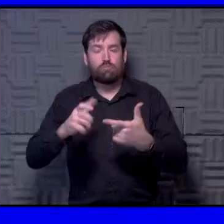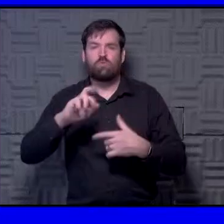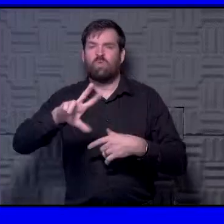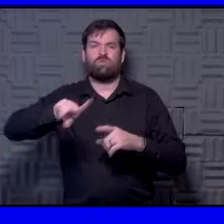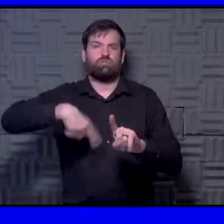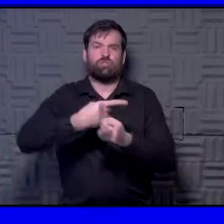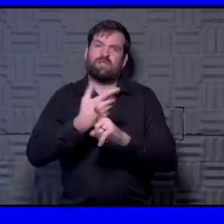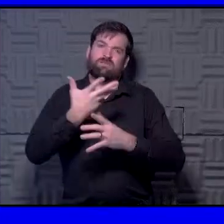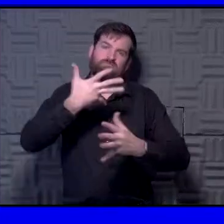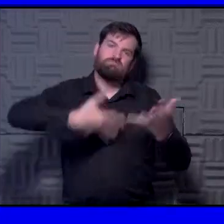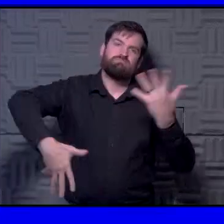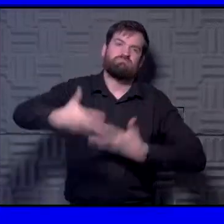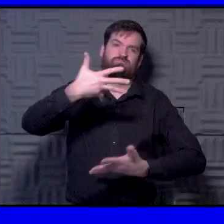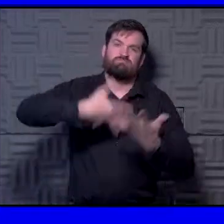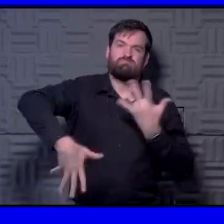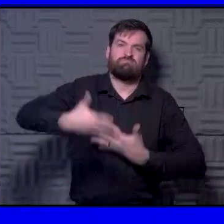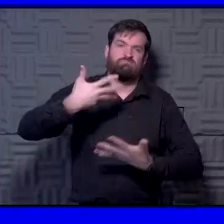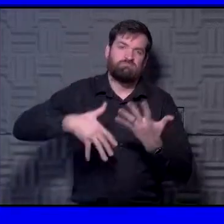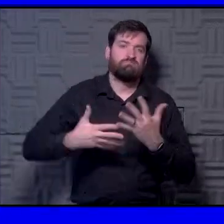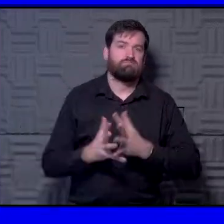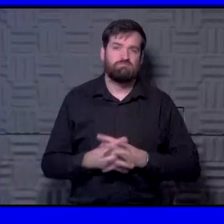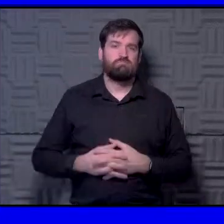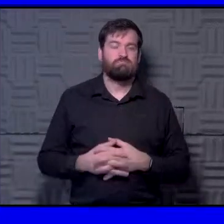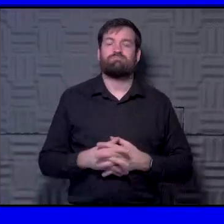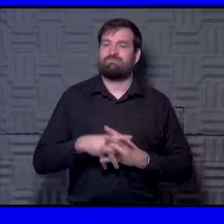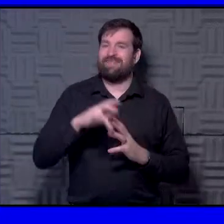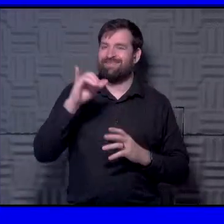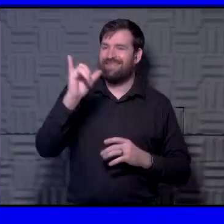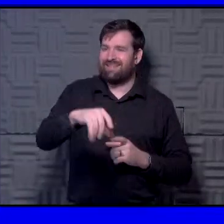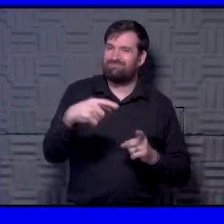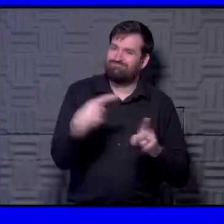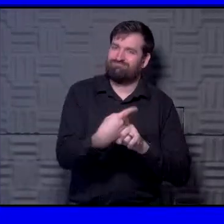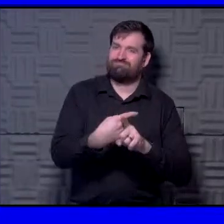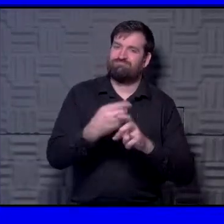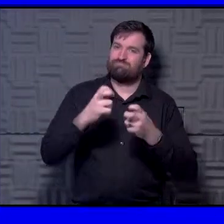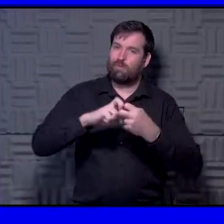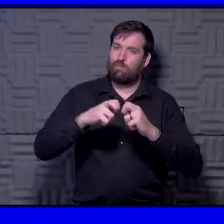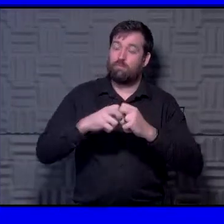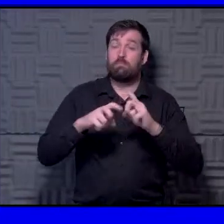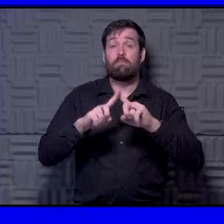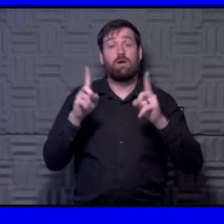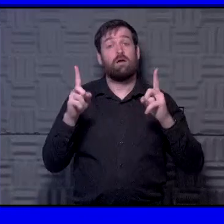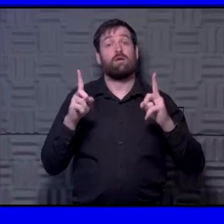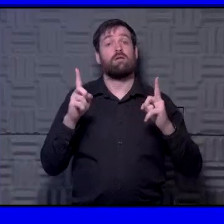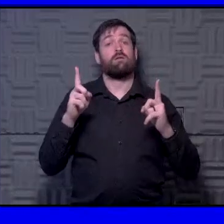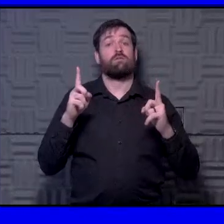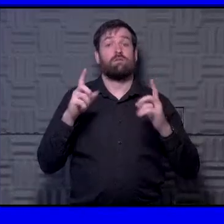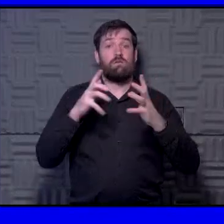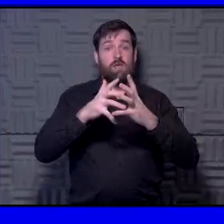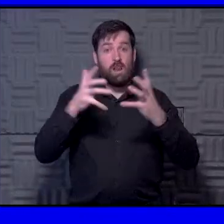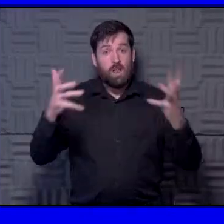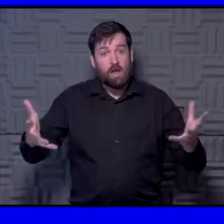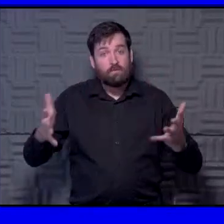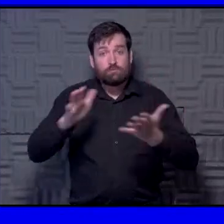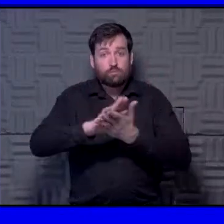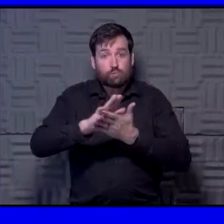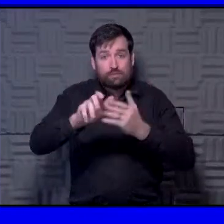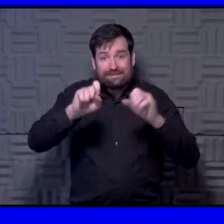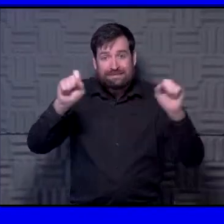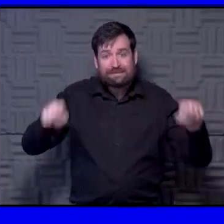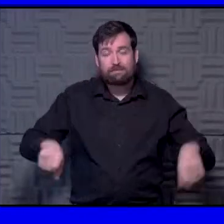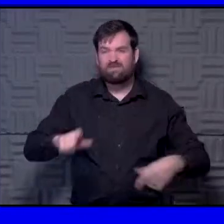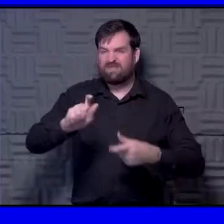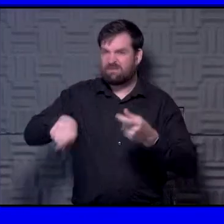getting together socially. And that's where the problem comes in. But I think a lot of the school systems, a lot of the